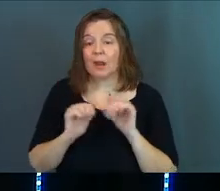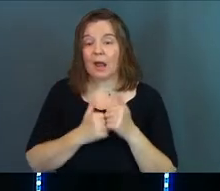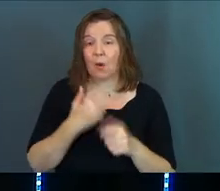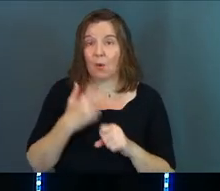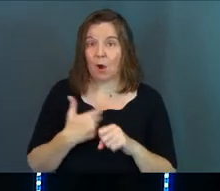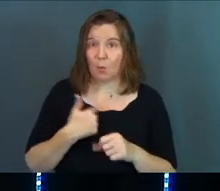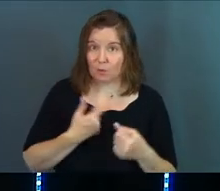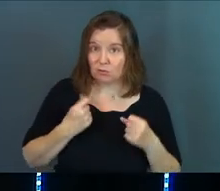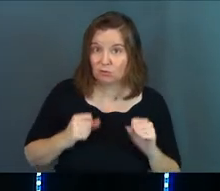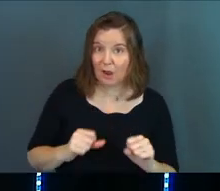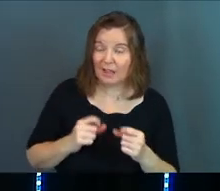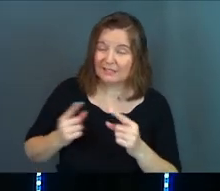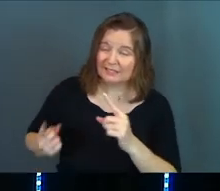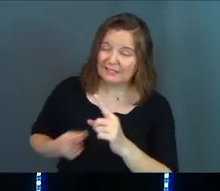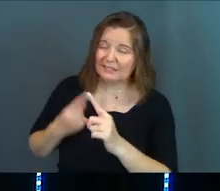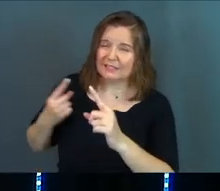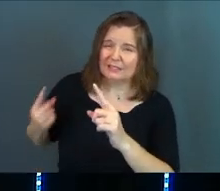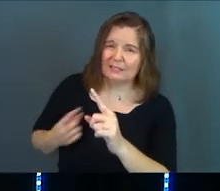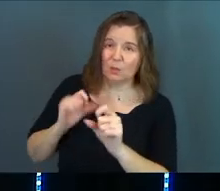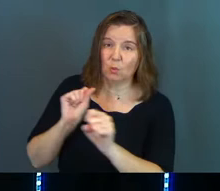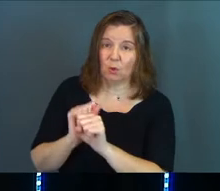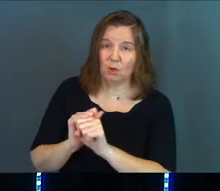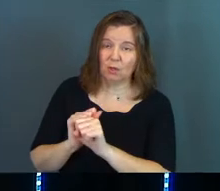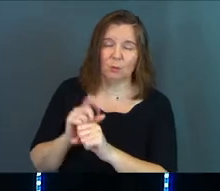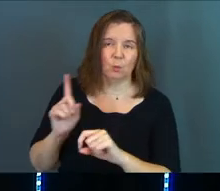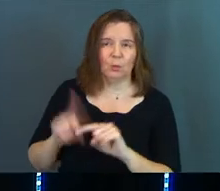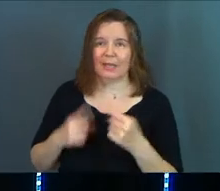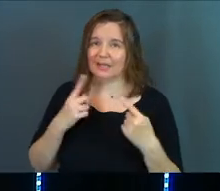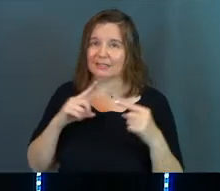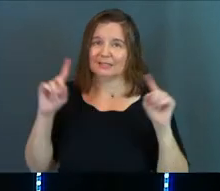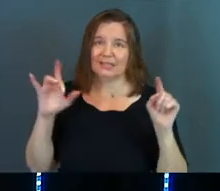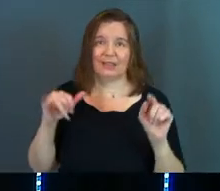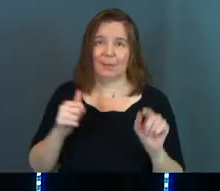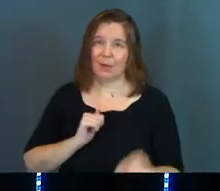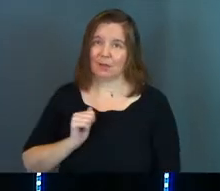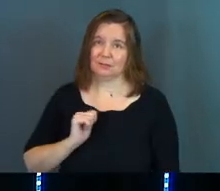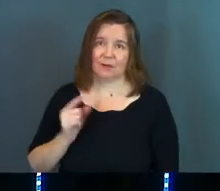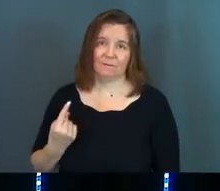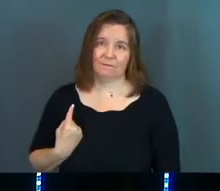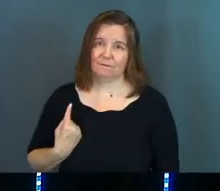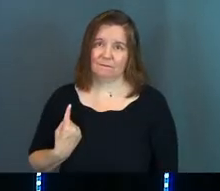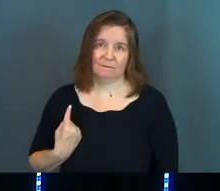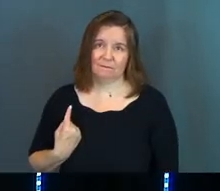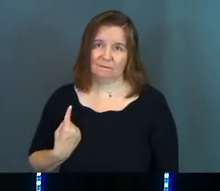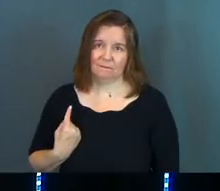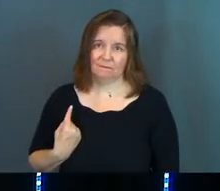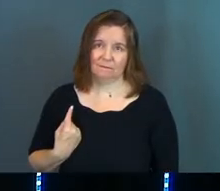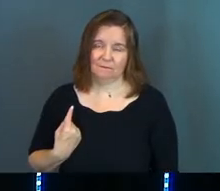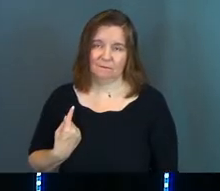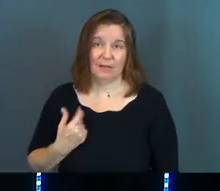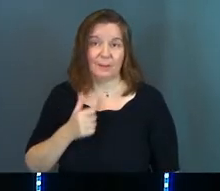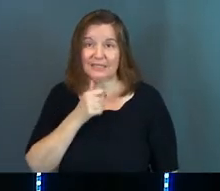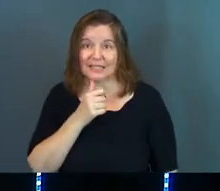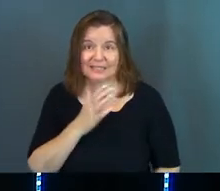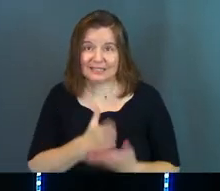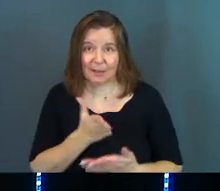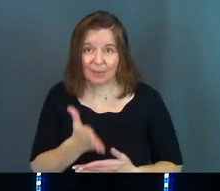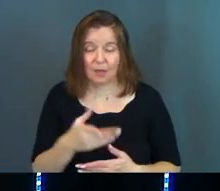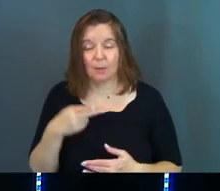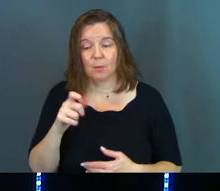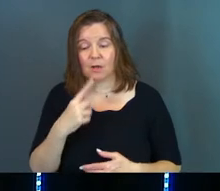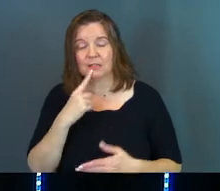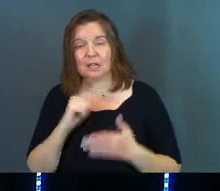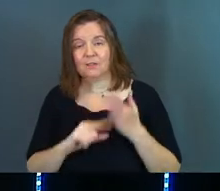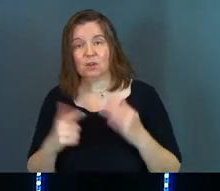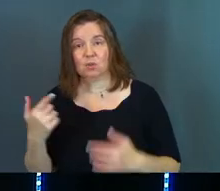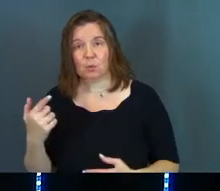how hard we try, no matter how hard we work at it, we cannot succeed in that by ourselves. But that's not where it stops, okay? Here's what Paul says in